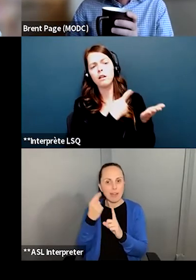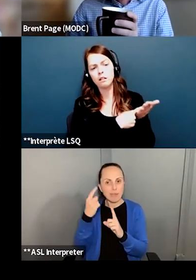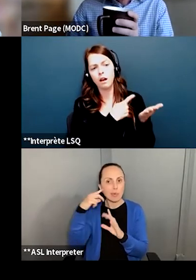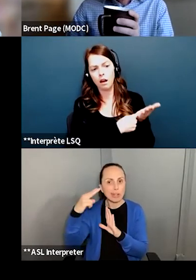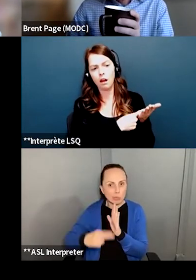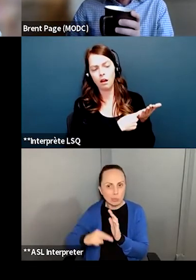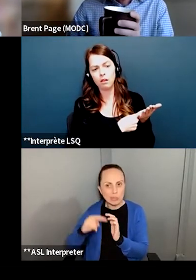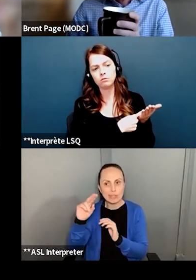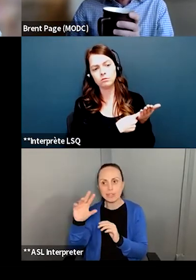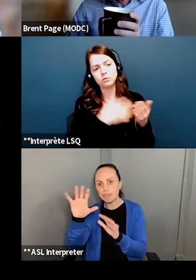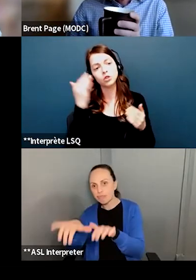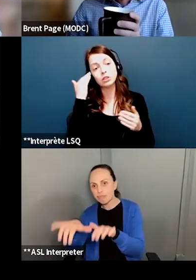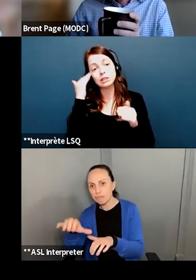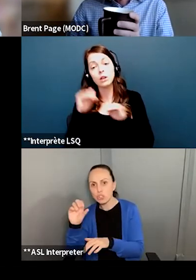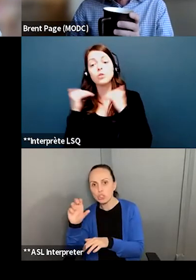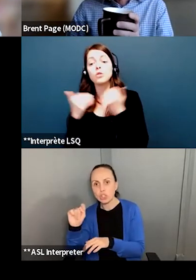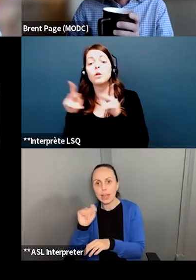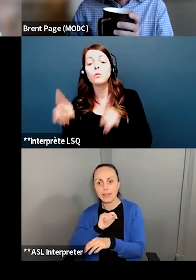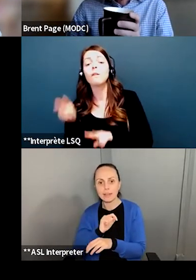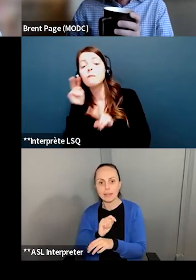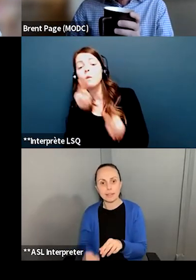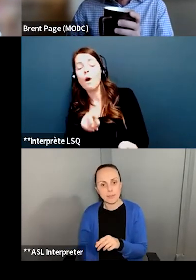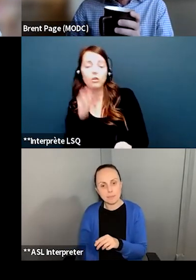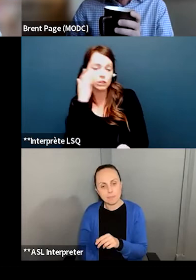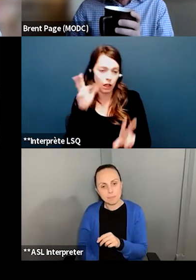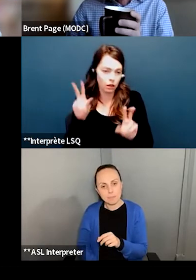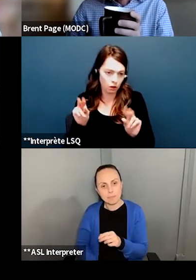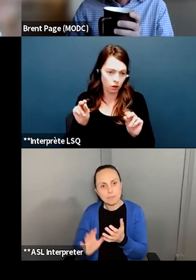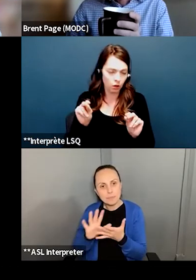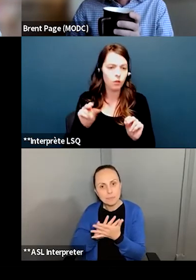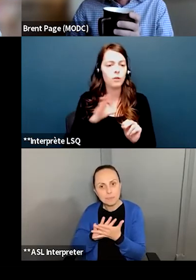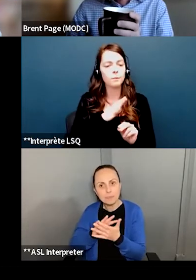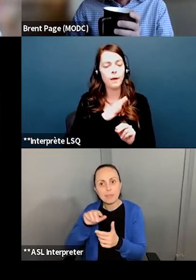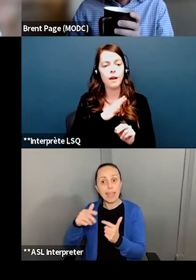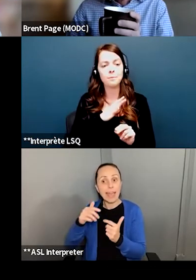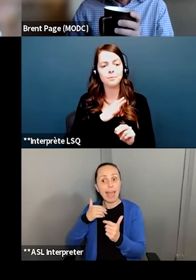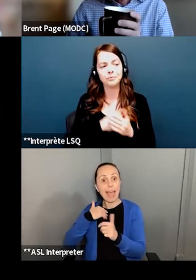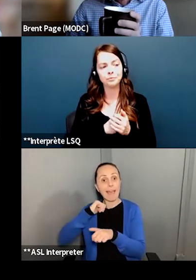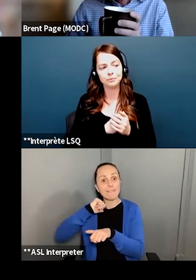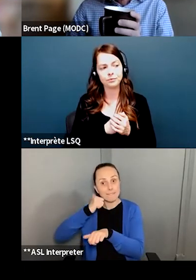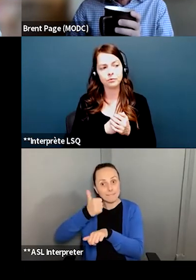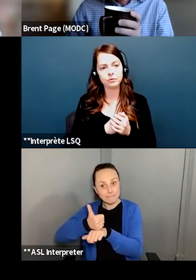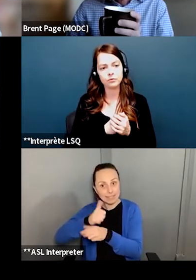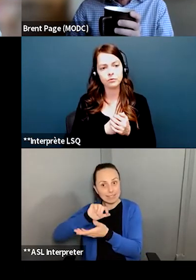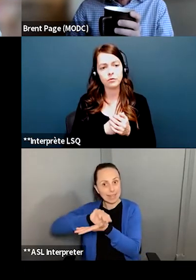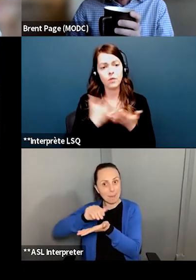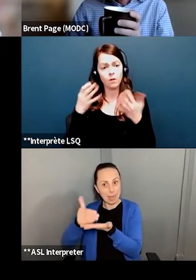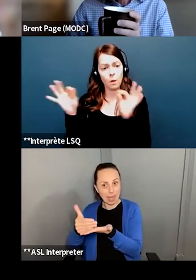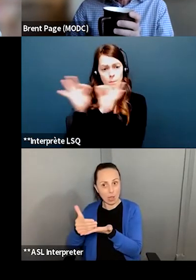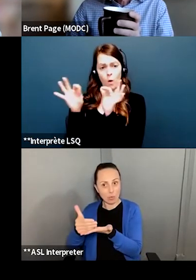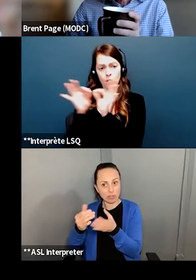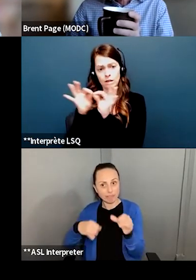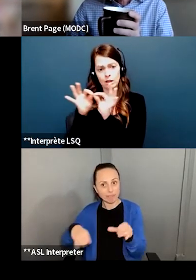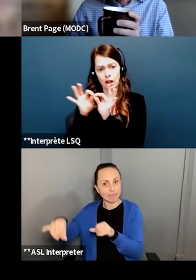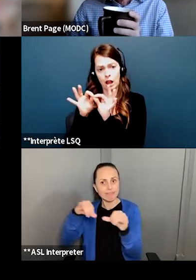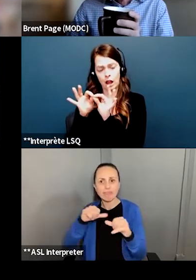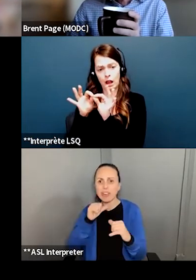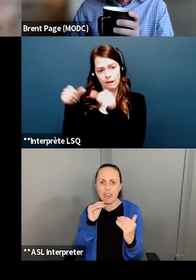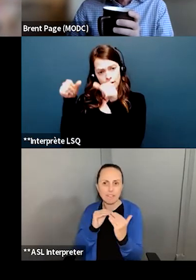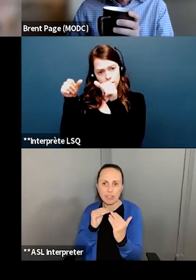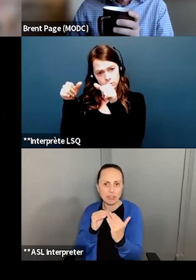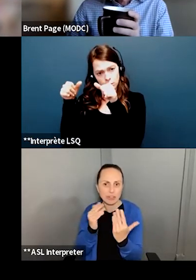them, that for it to be a fixed amount is not quite fair,